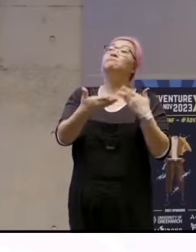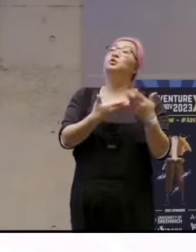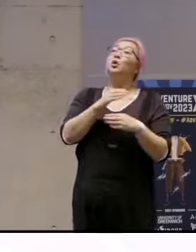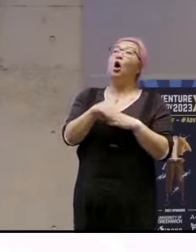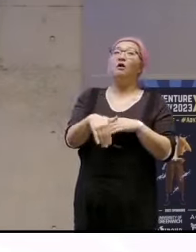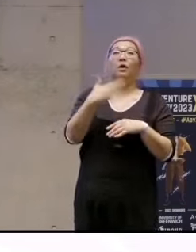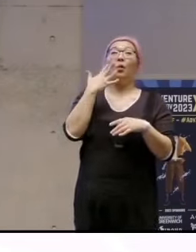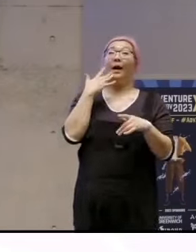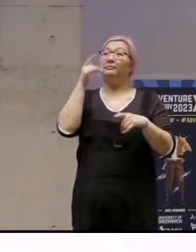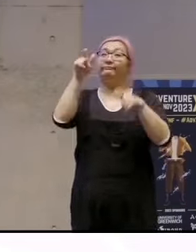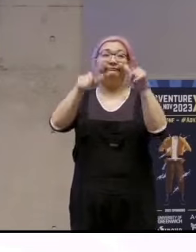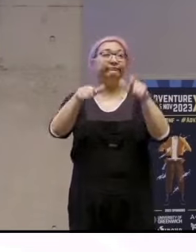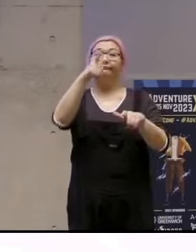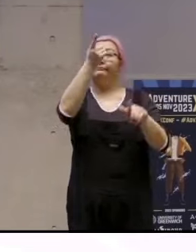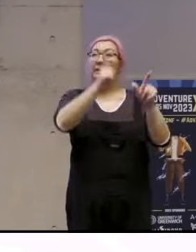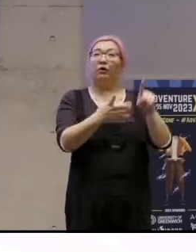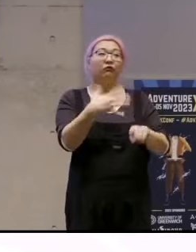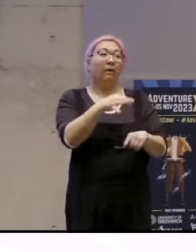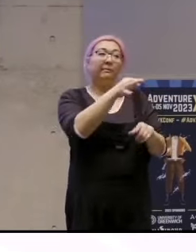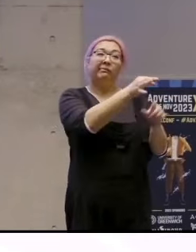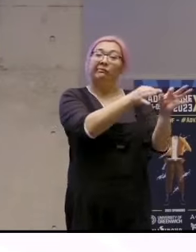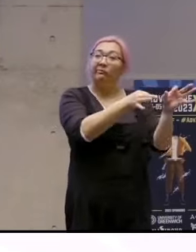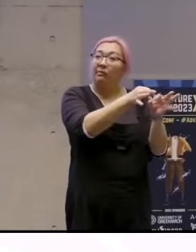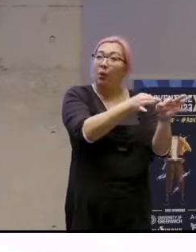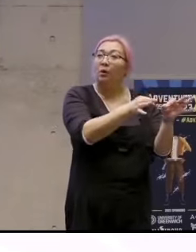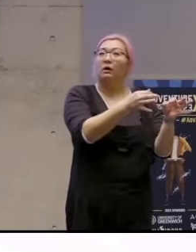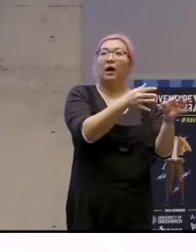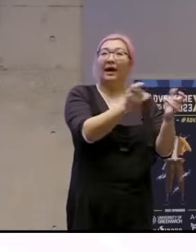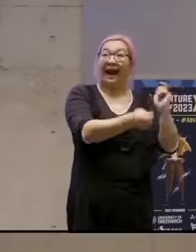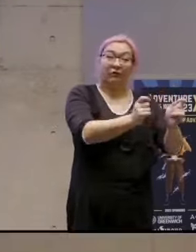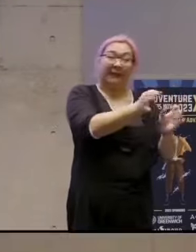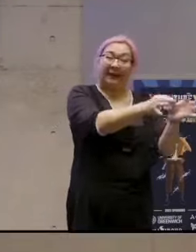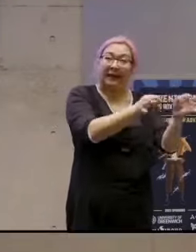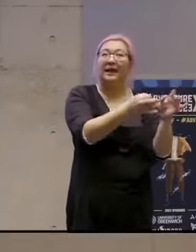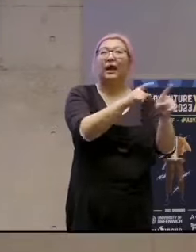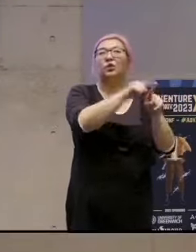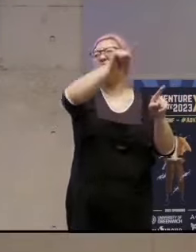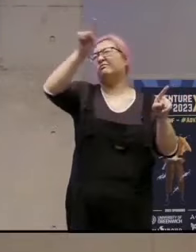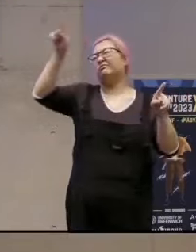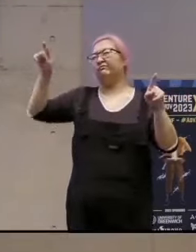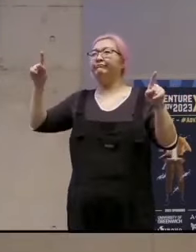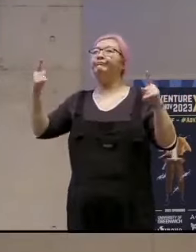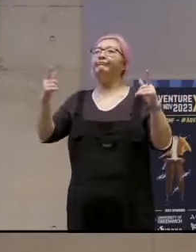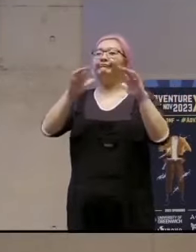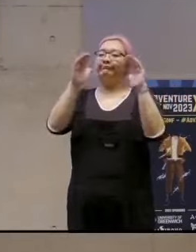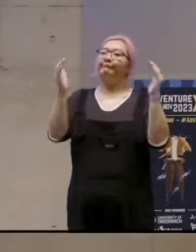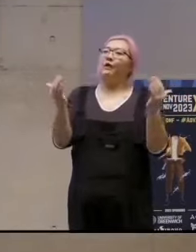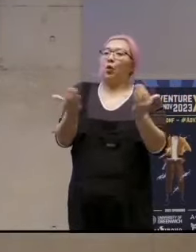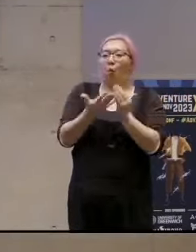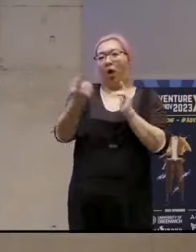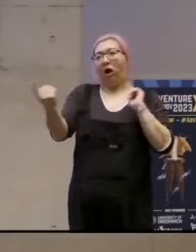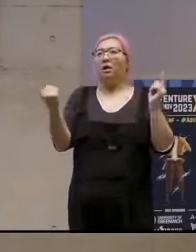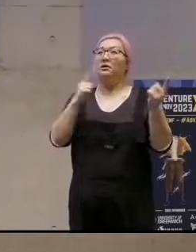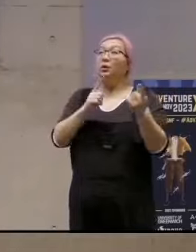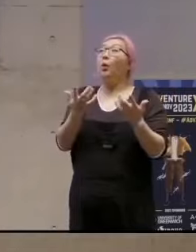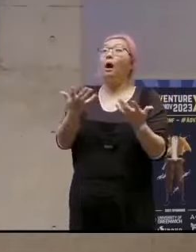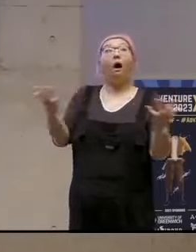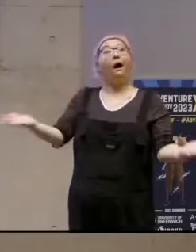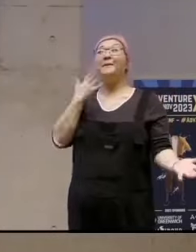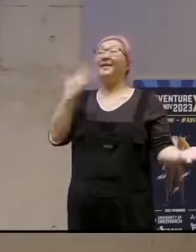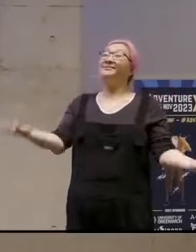and the wider Commonwealth were invited to Britain to help rebuild the country after the war. And with